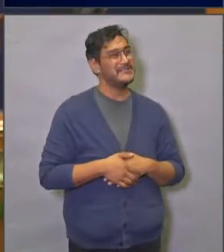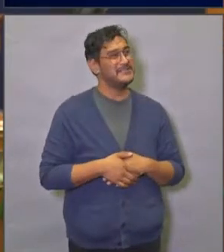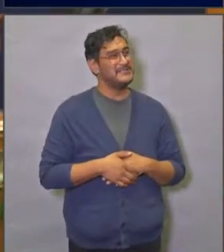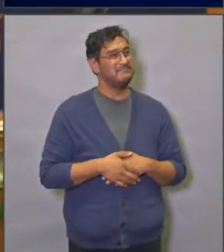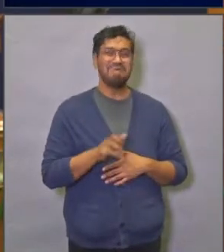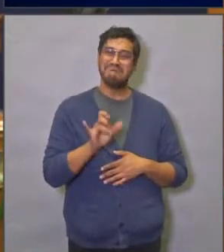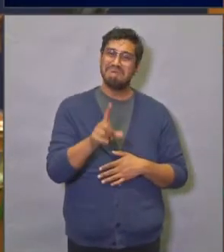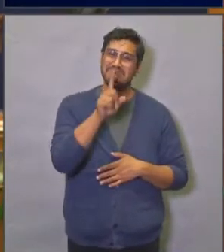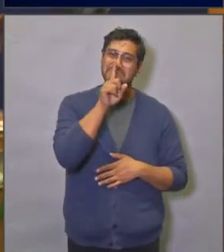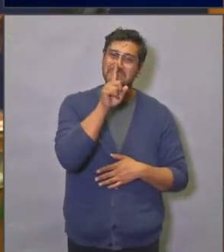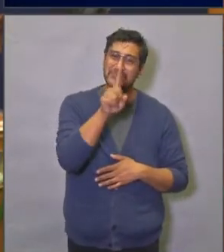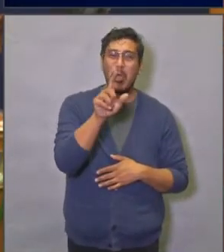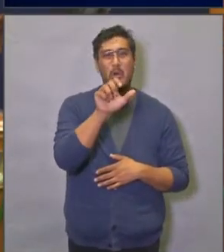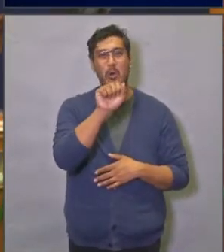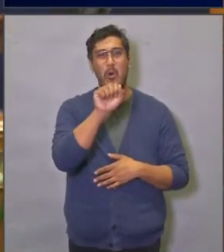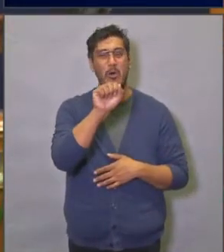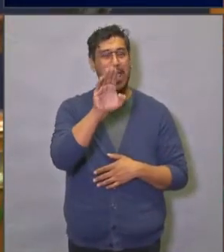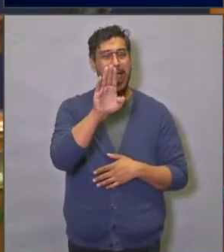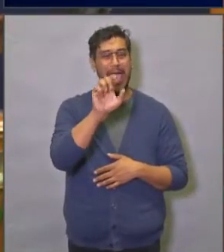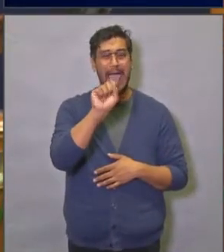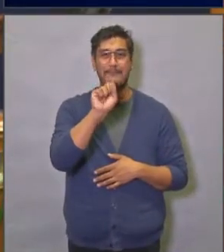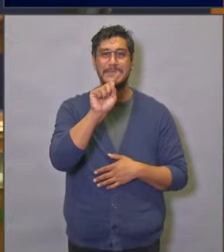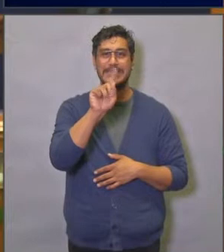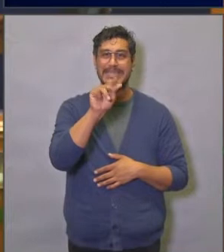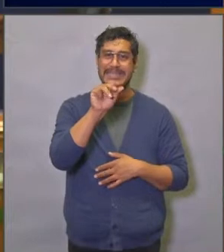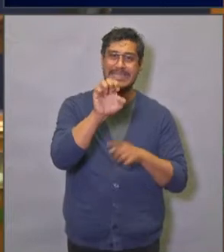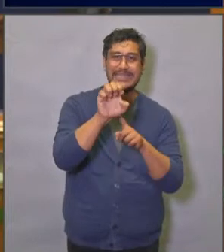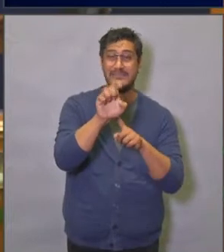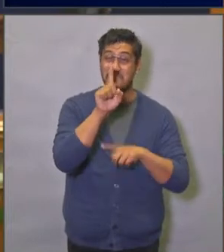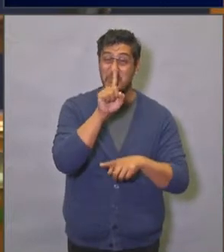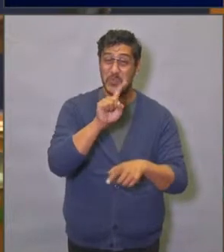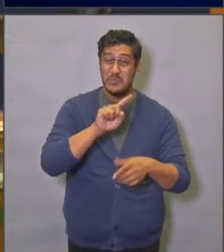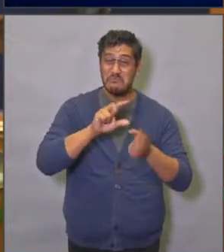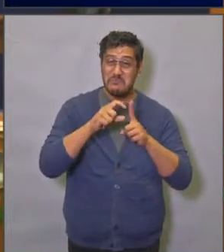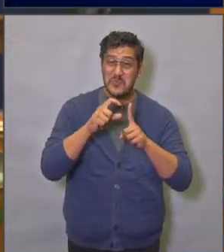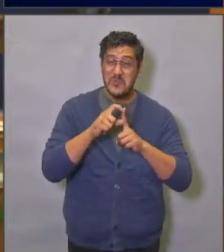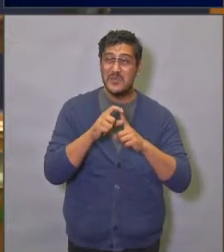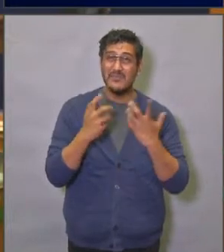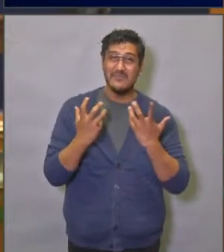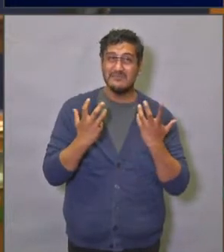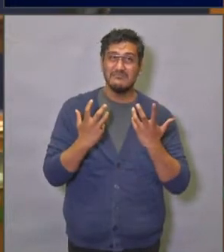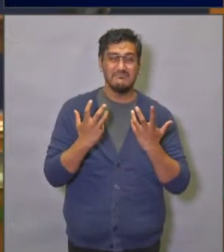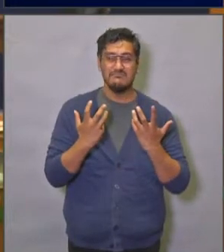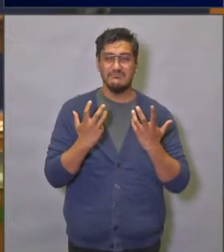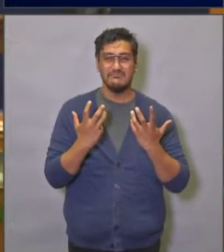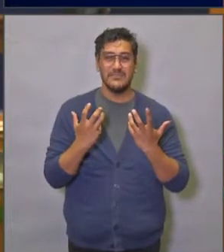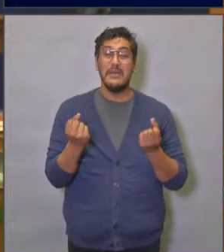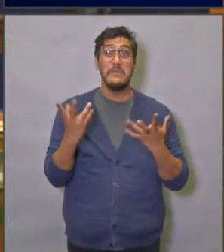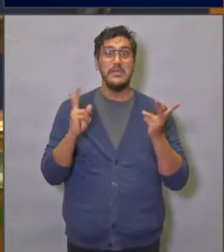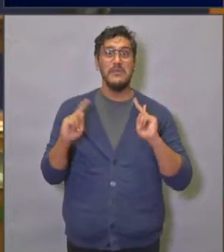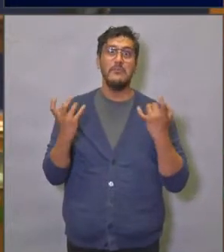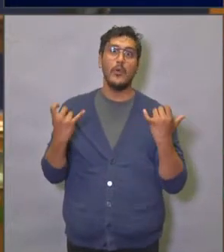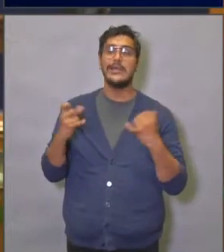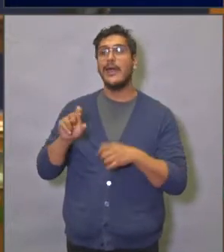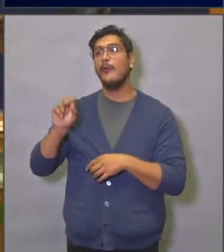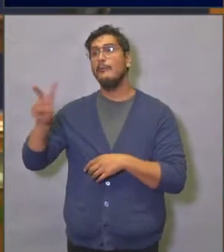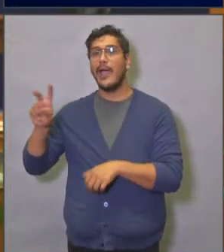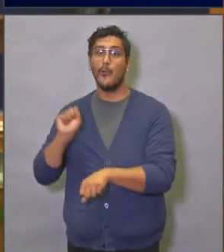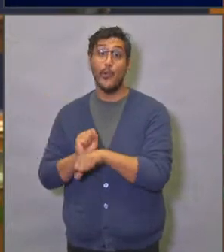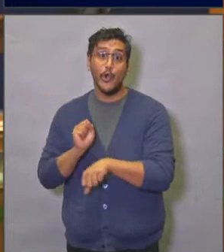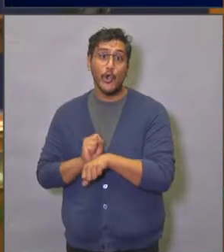analogy because so many people are back at work, so many people have their children in